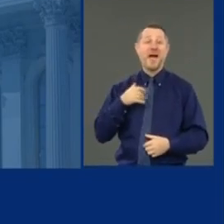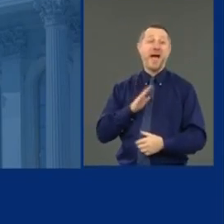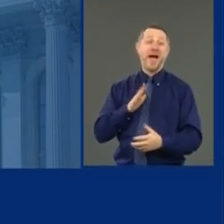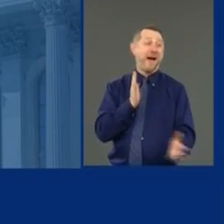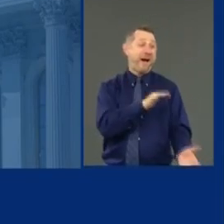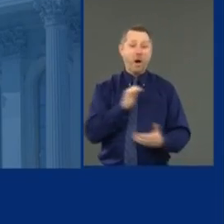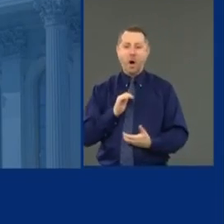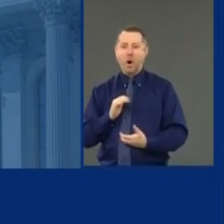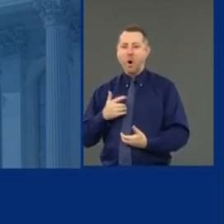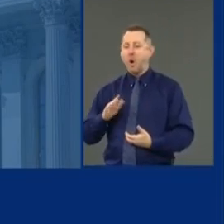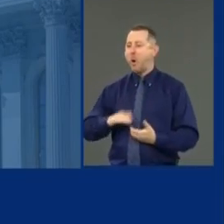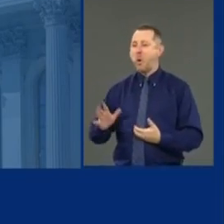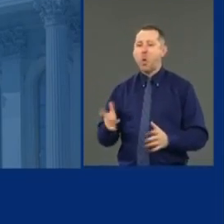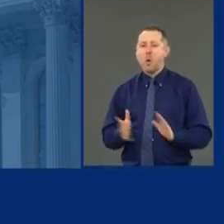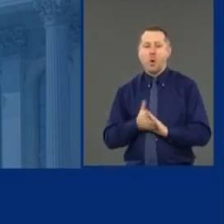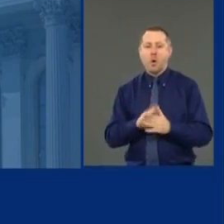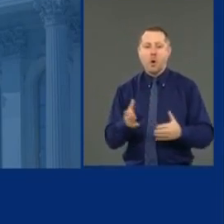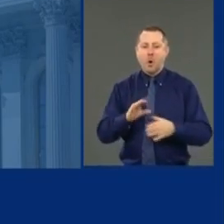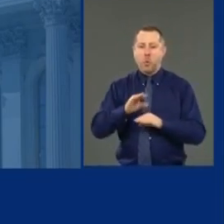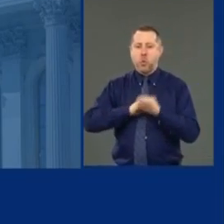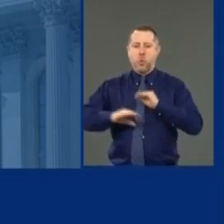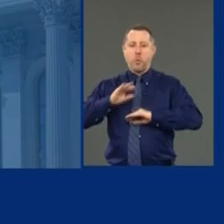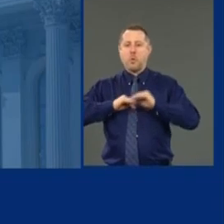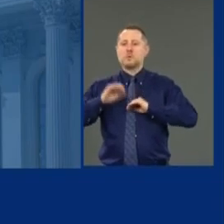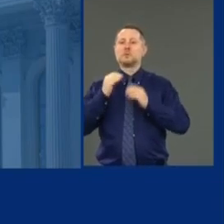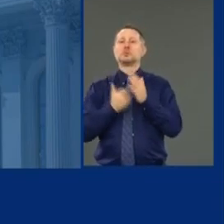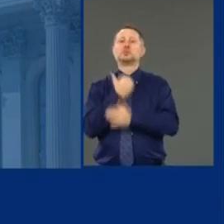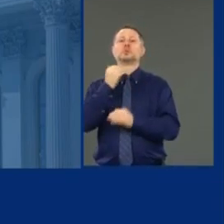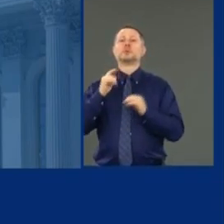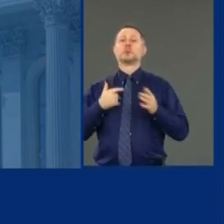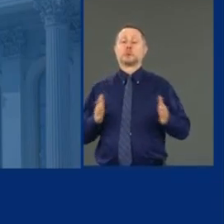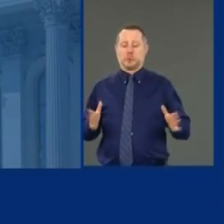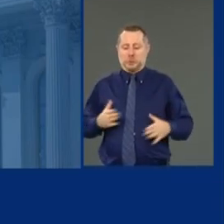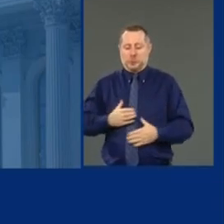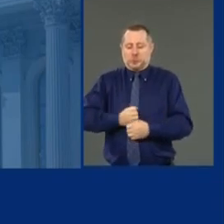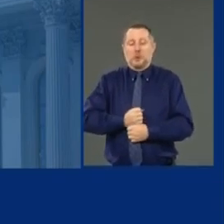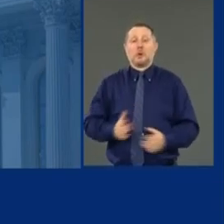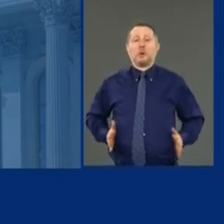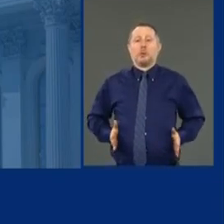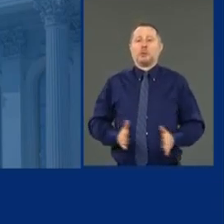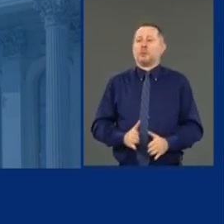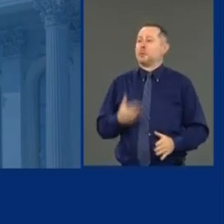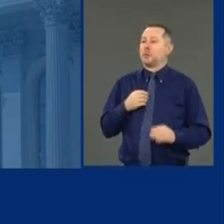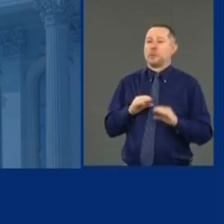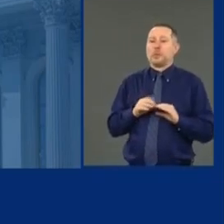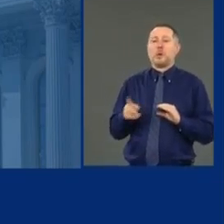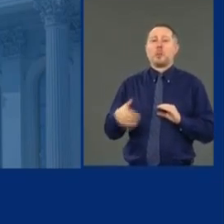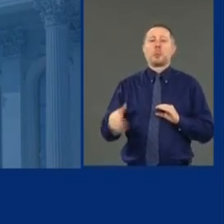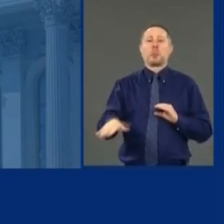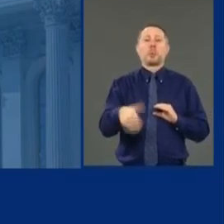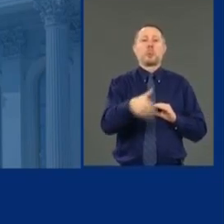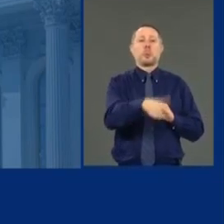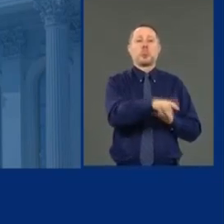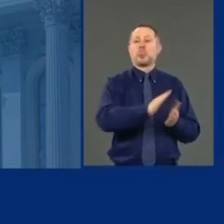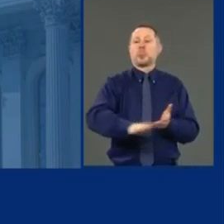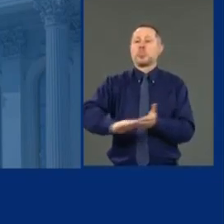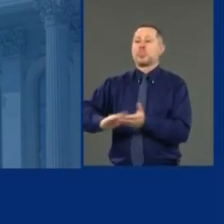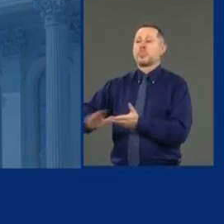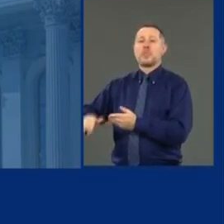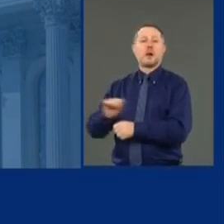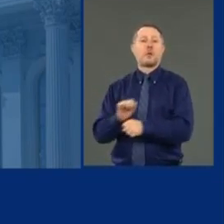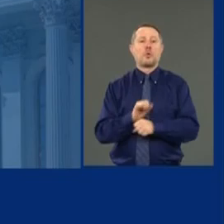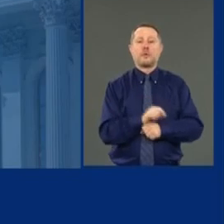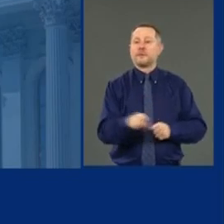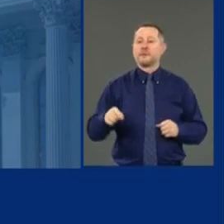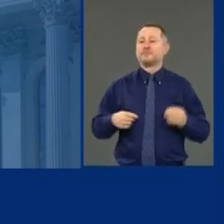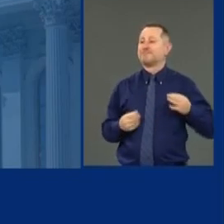restructure. We're going to get lean. You know what that means? That means they're going to lay off workers. That means they're going to boost their profits and